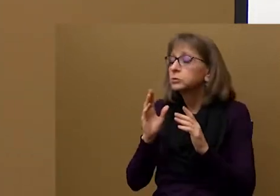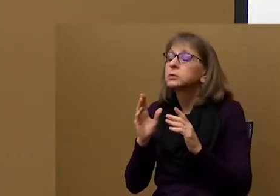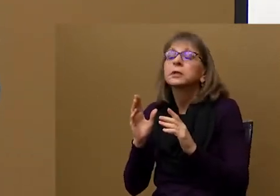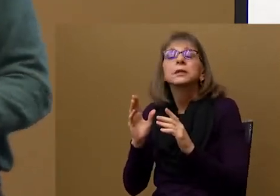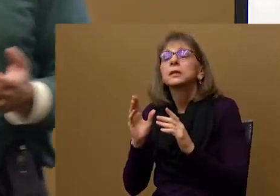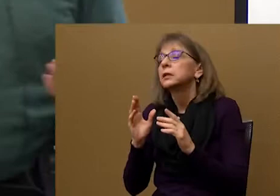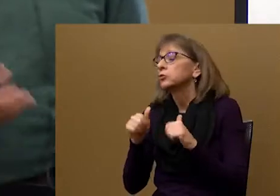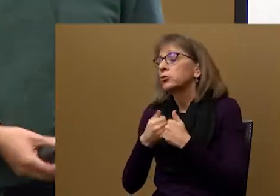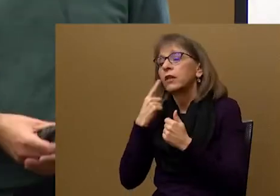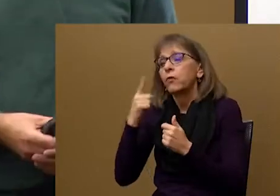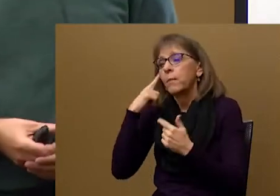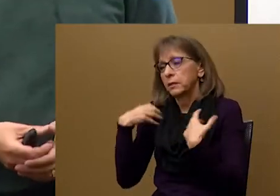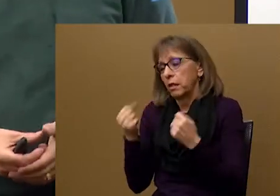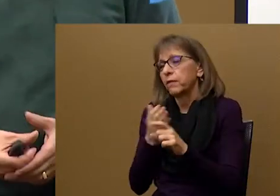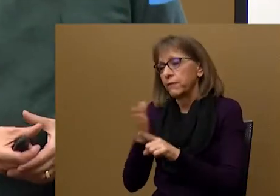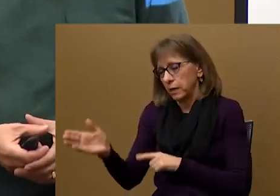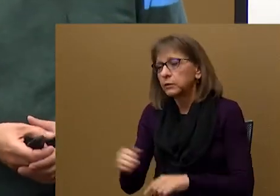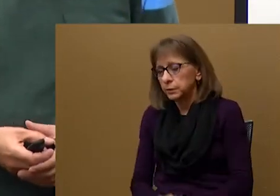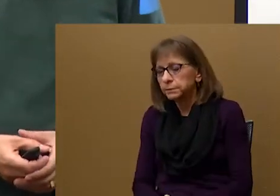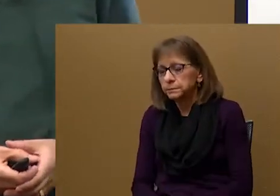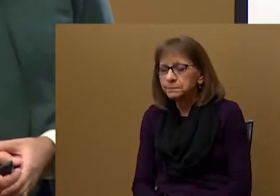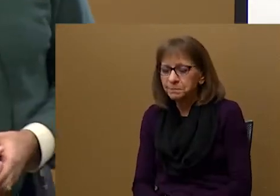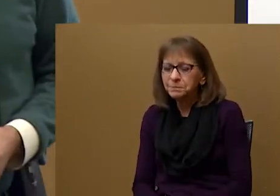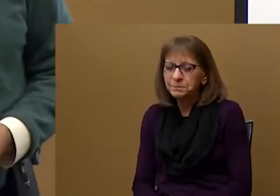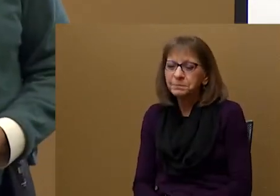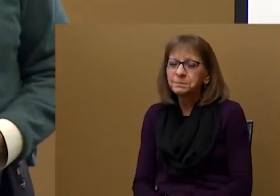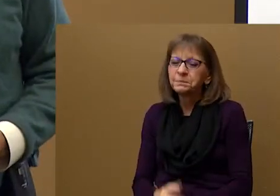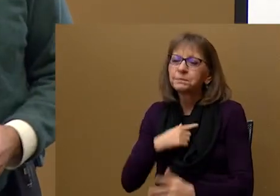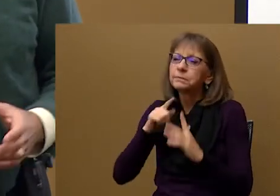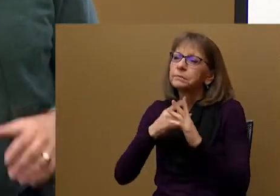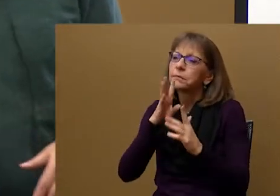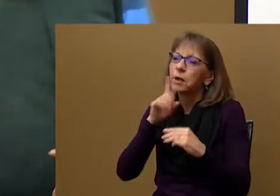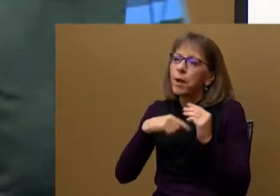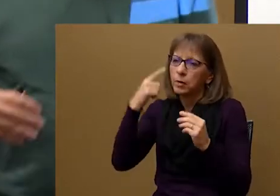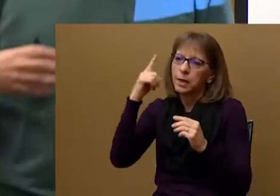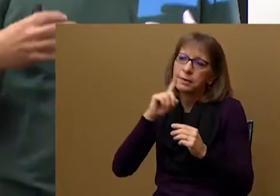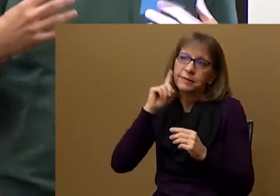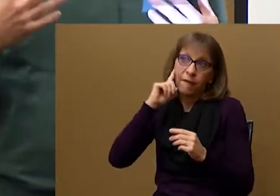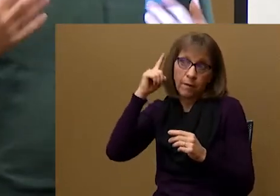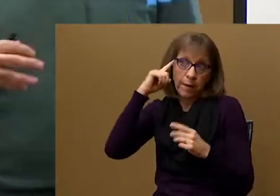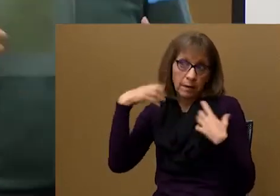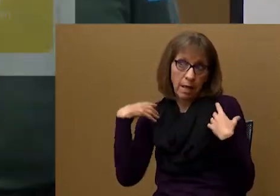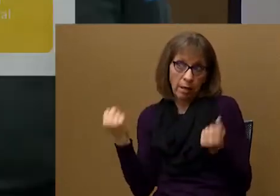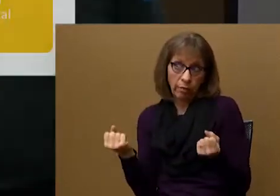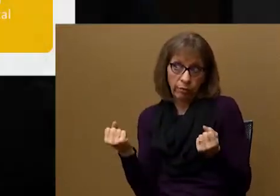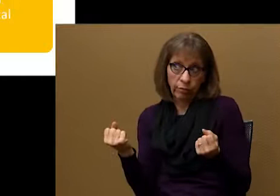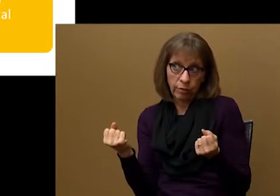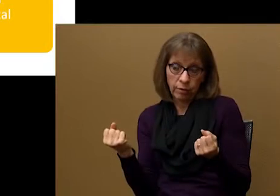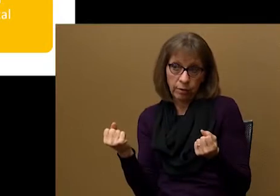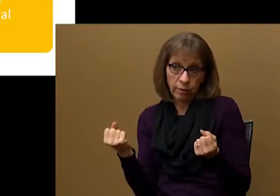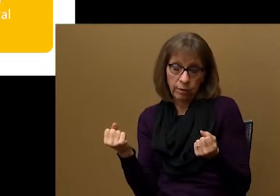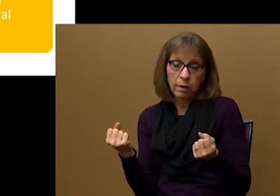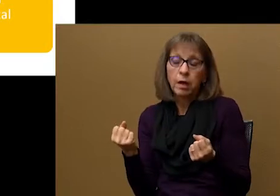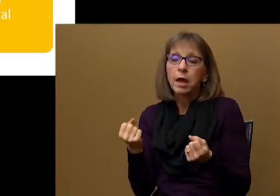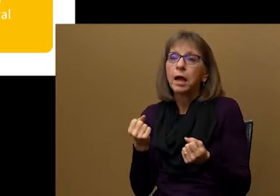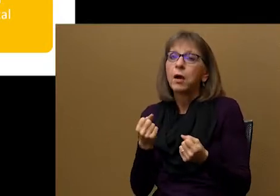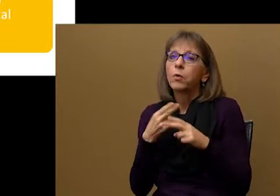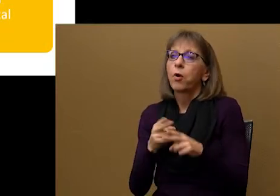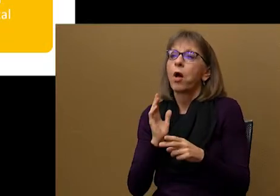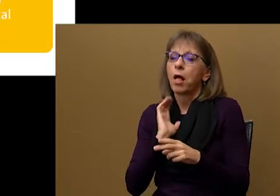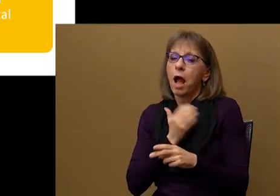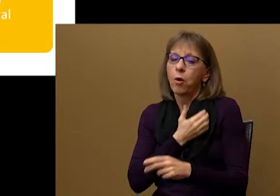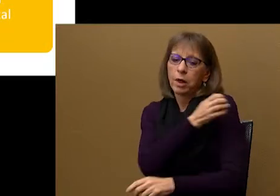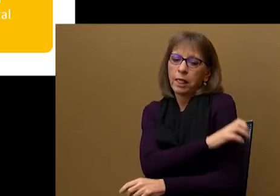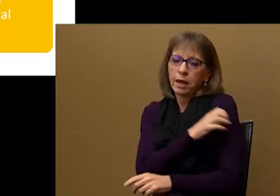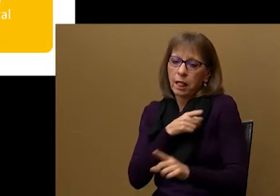teachers. It's a challenge for the mental health field. So I'm going to start out talking about deaf mental health. I call our clinical